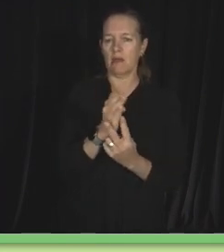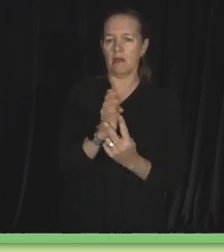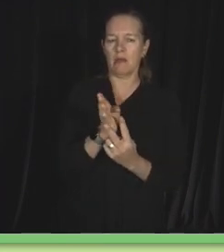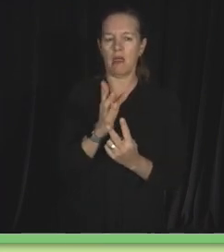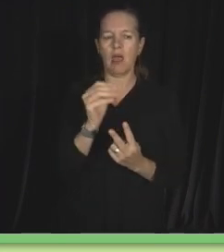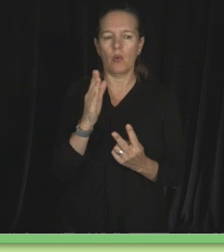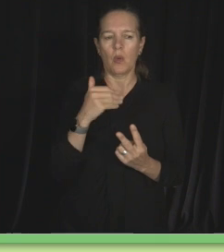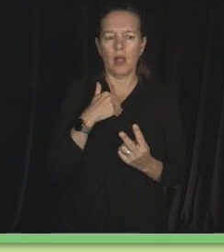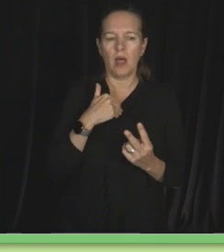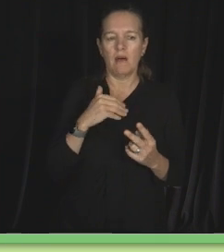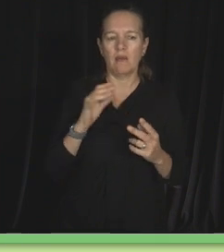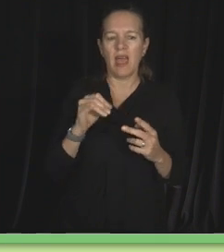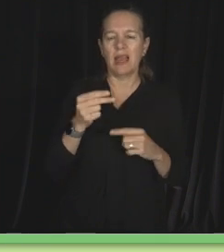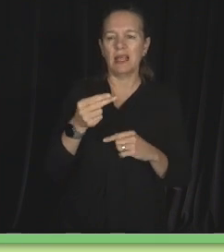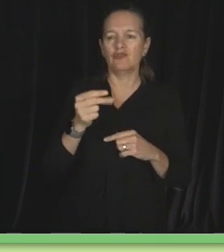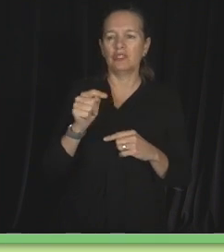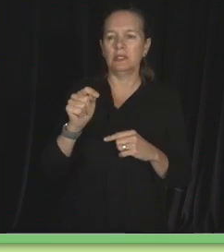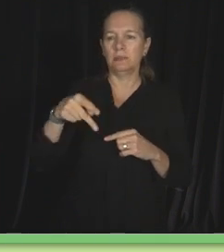for each selected model.